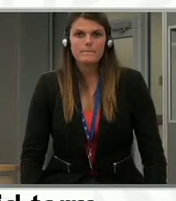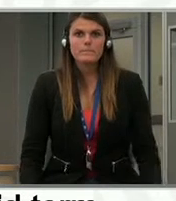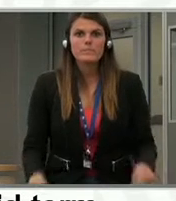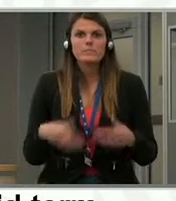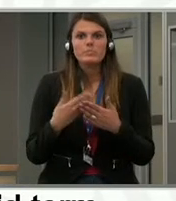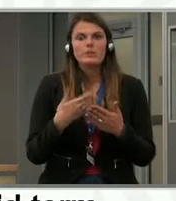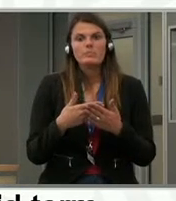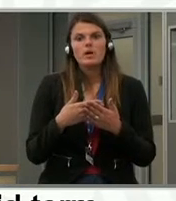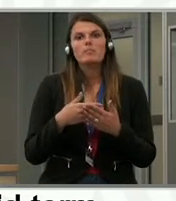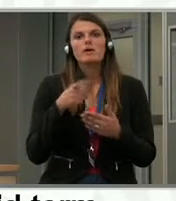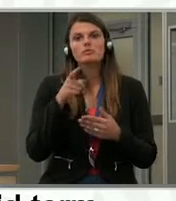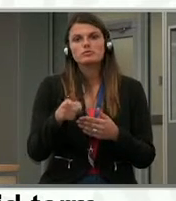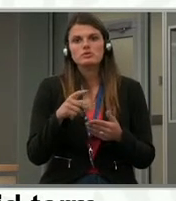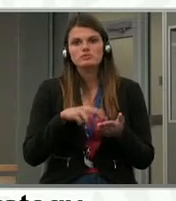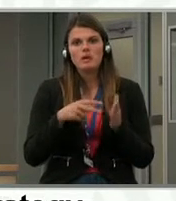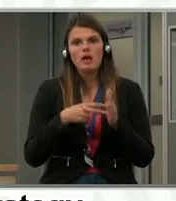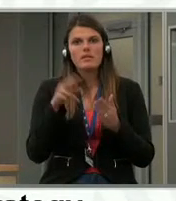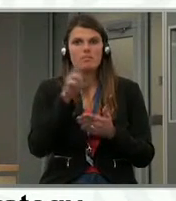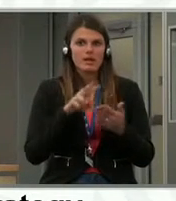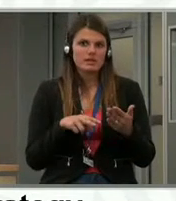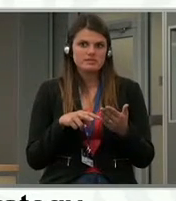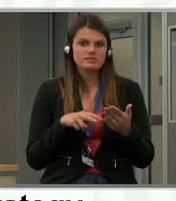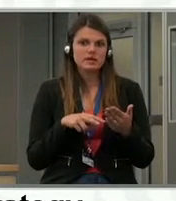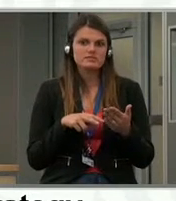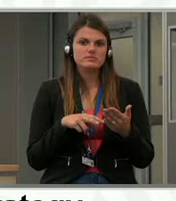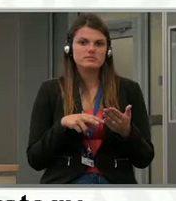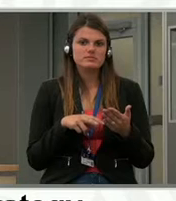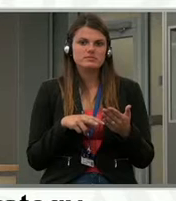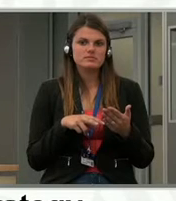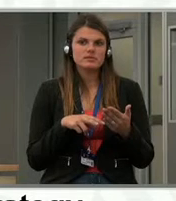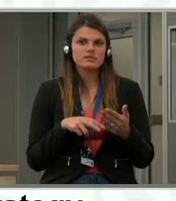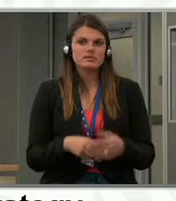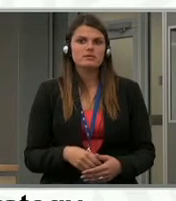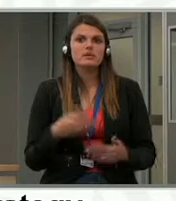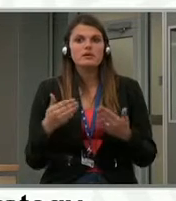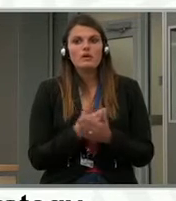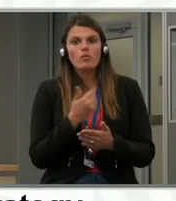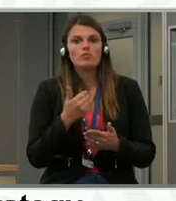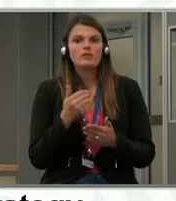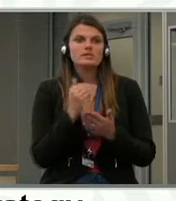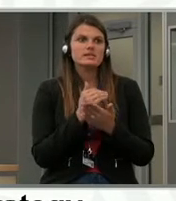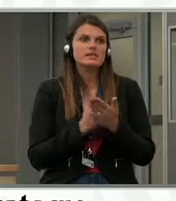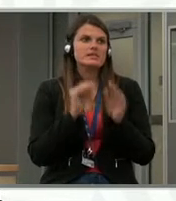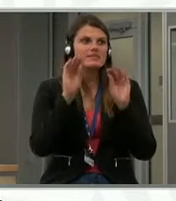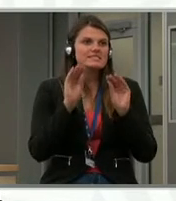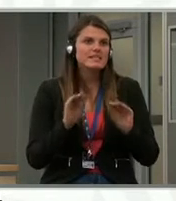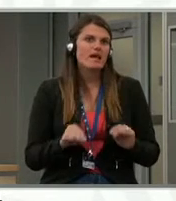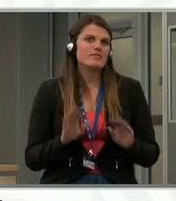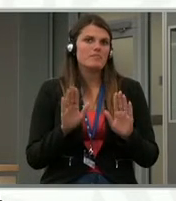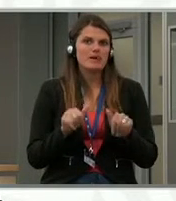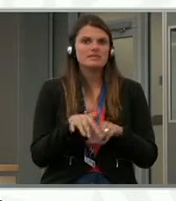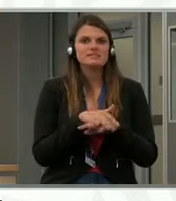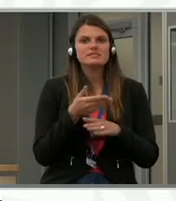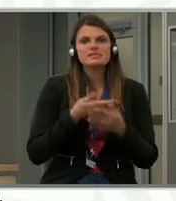of a CRPD fully compliant Equal Treatment Directive, call for strategies of e-inclusion also in the framework